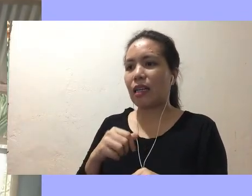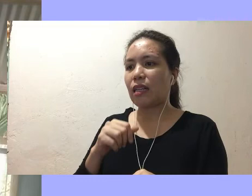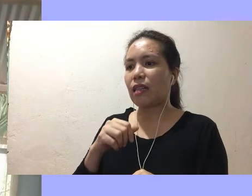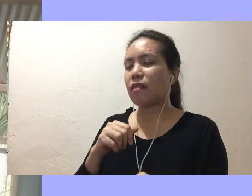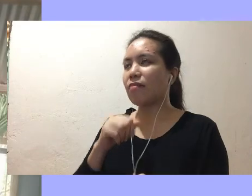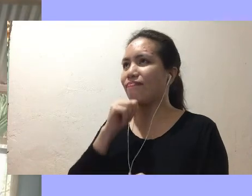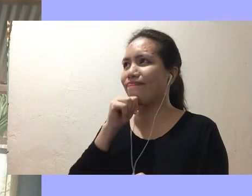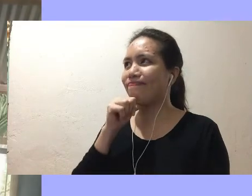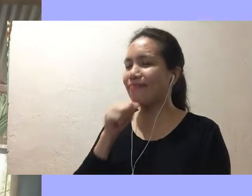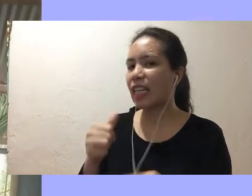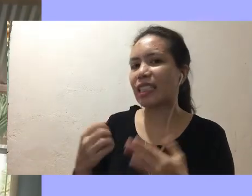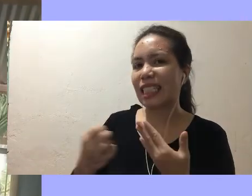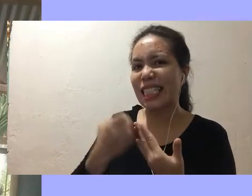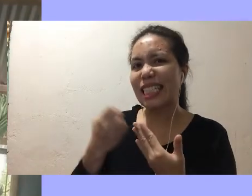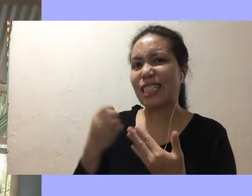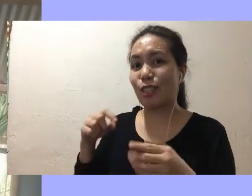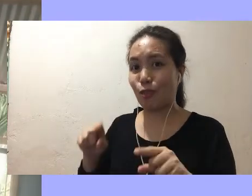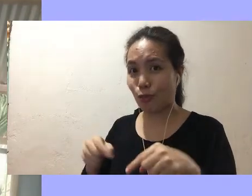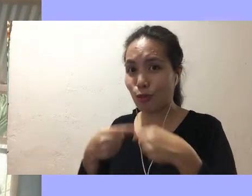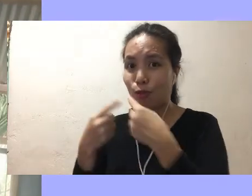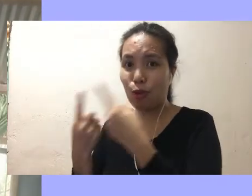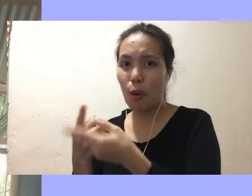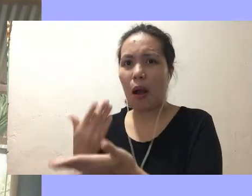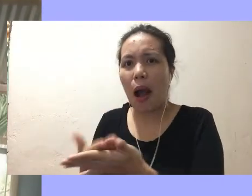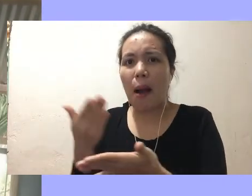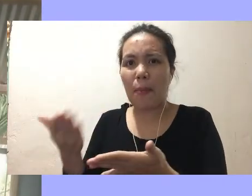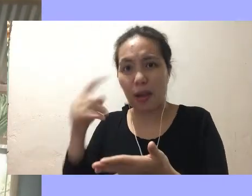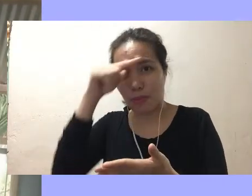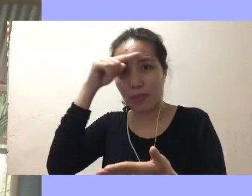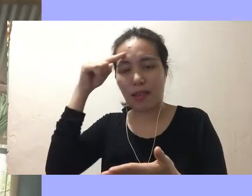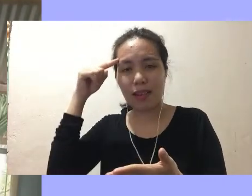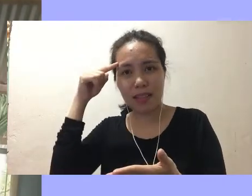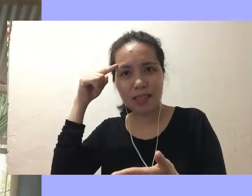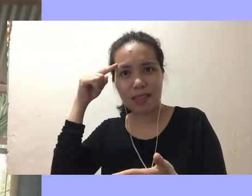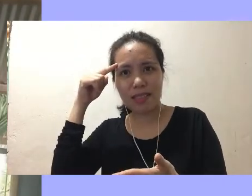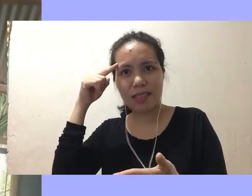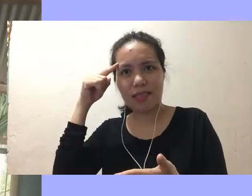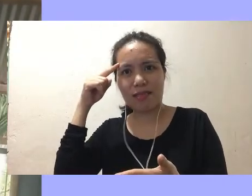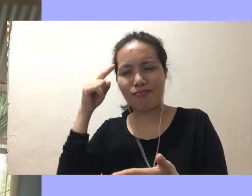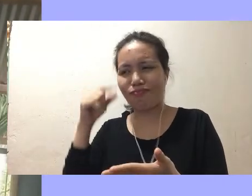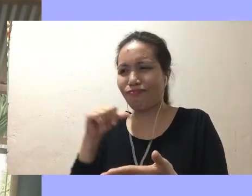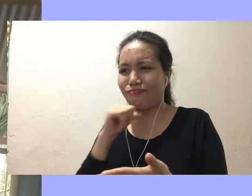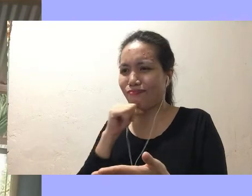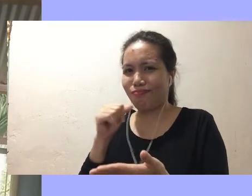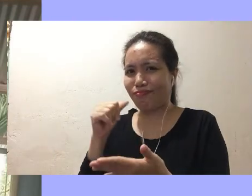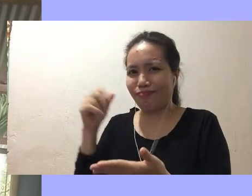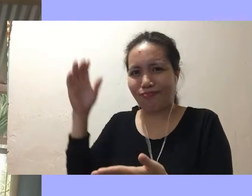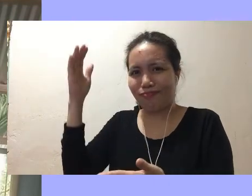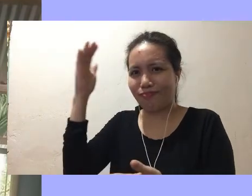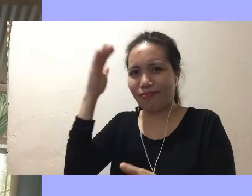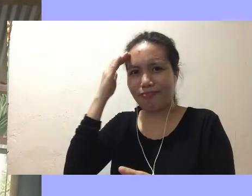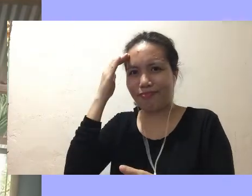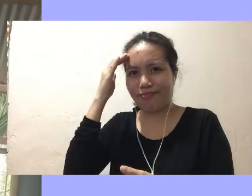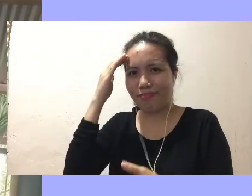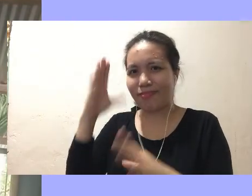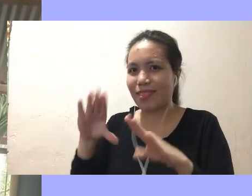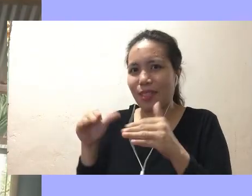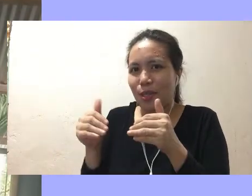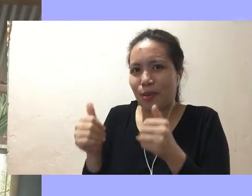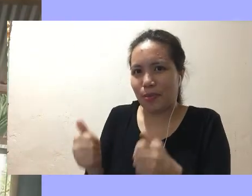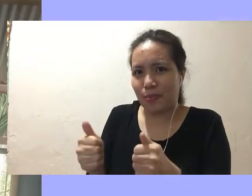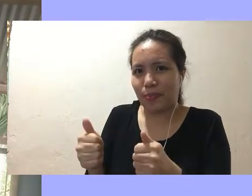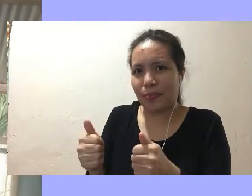go out easily. Why? Because of the language barrier. I have a zero knowledge of their Thai